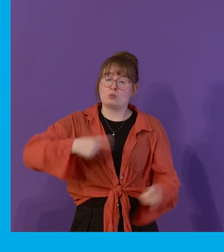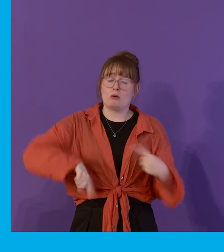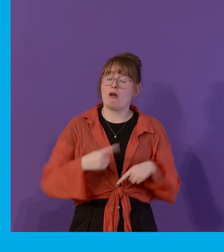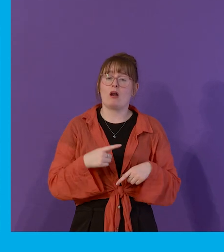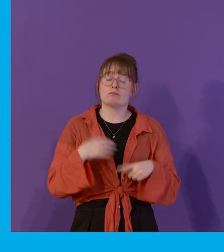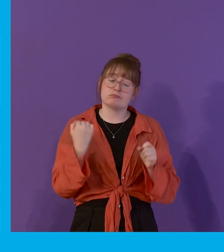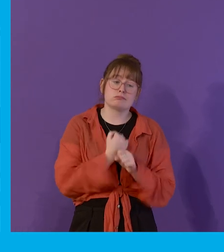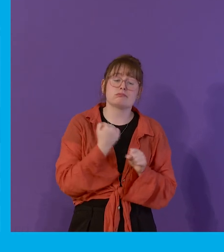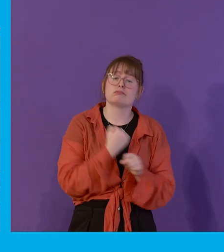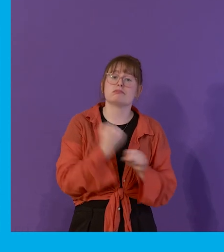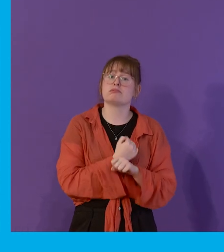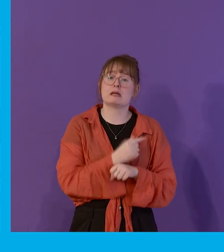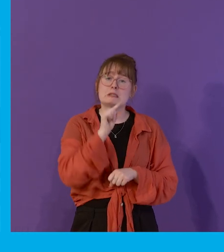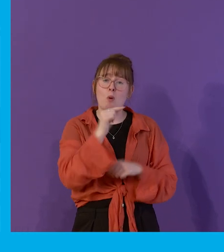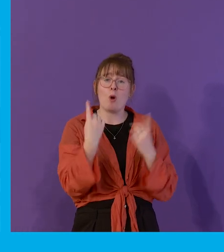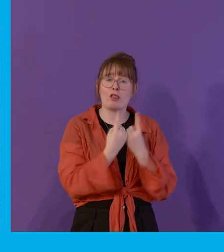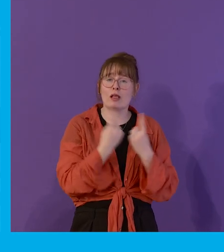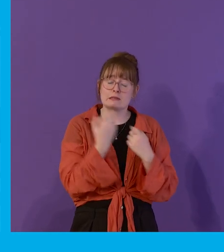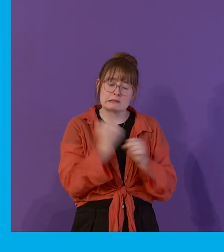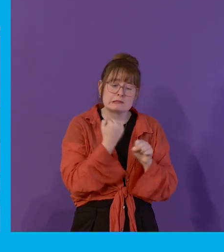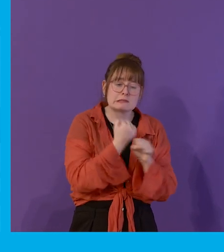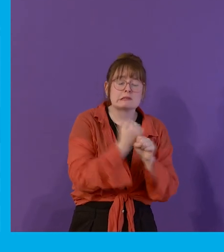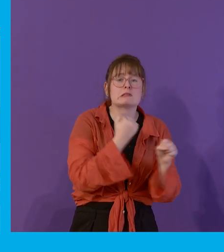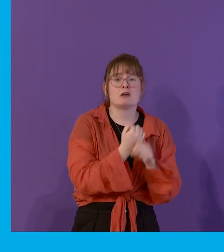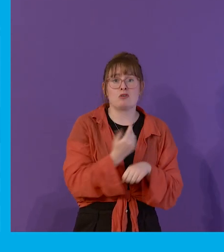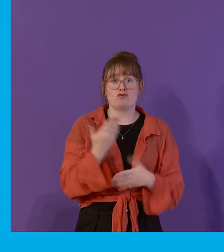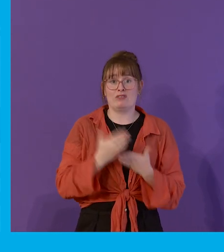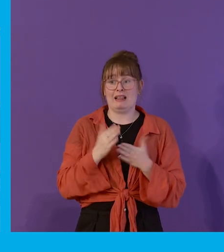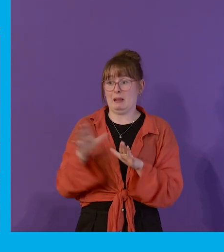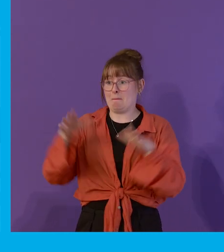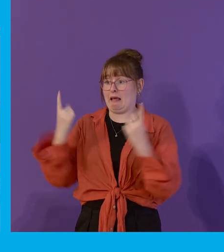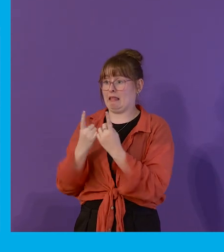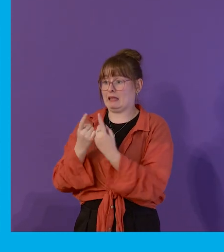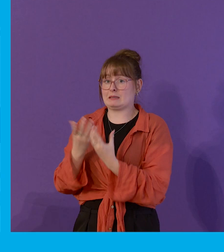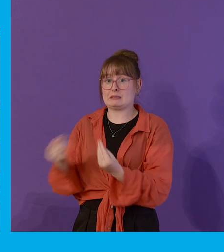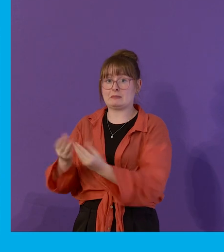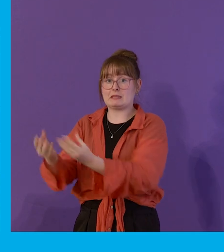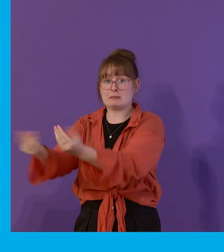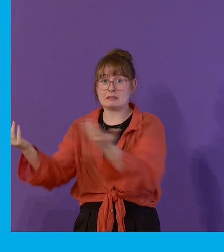the symptoms rather than the causes. So